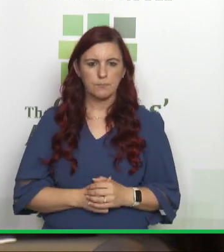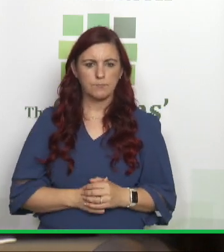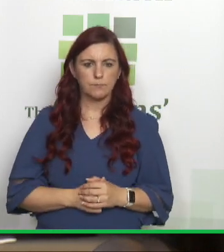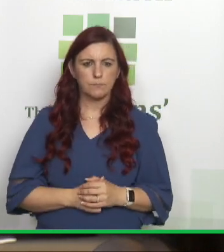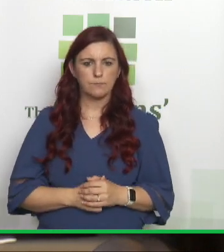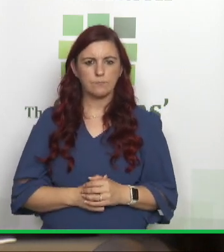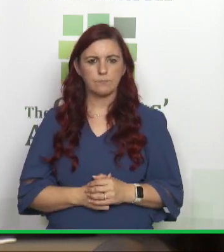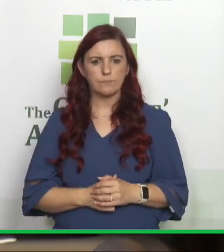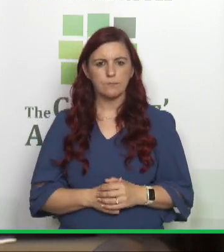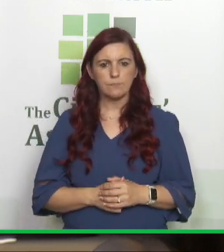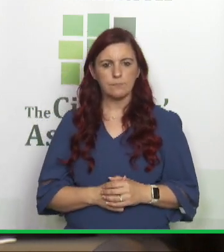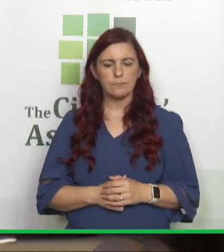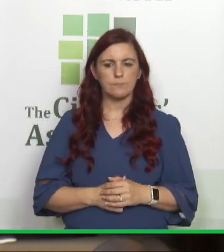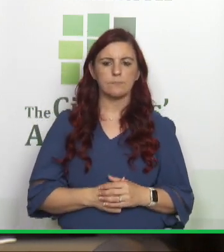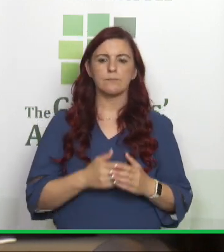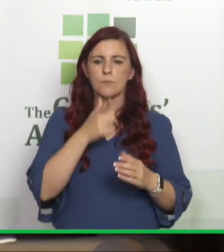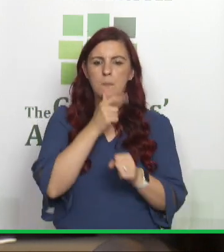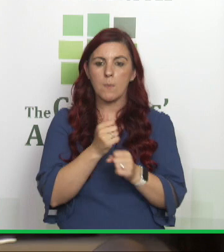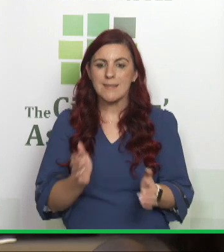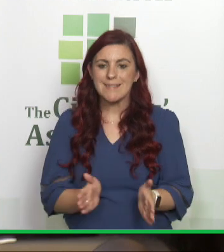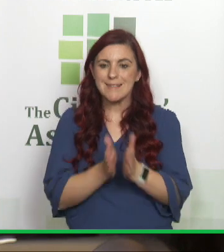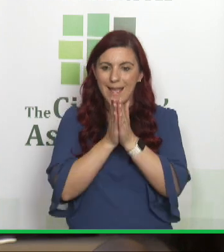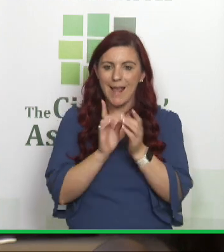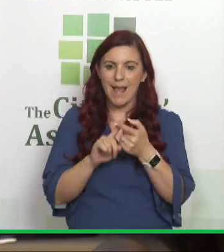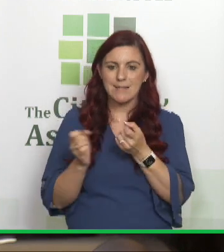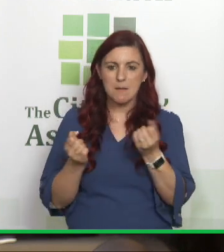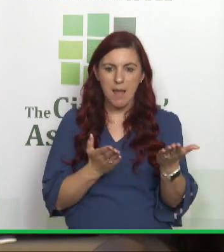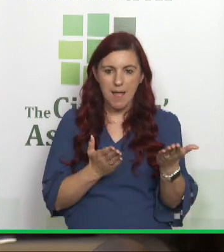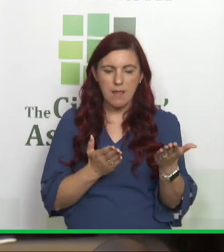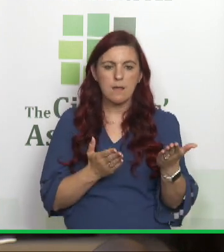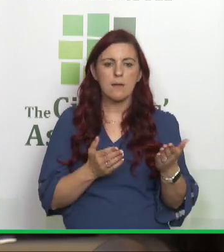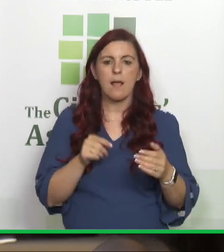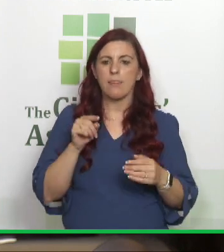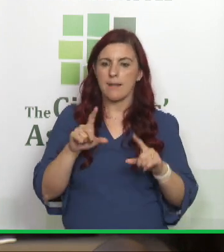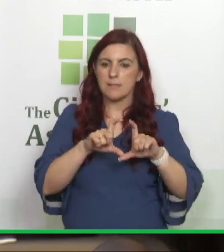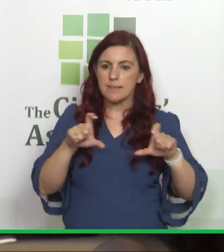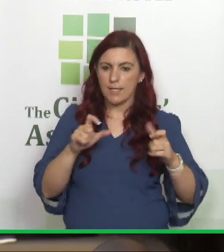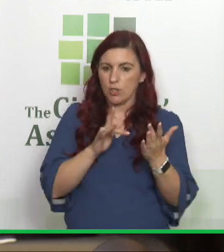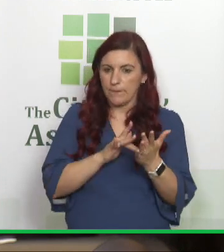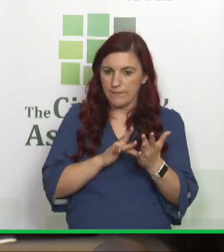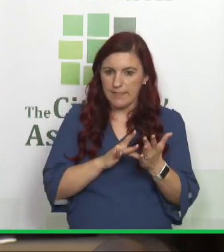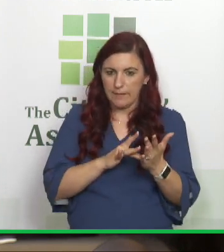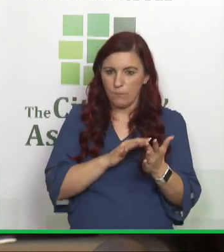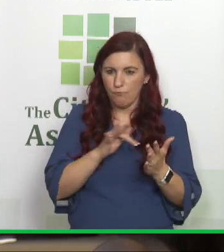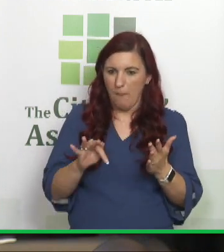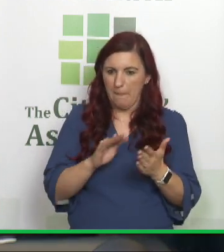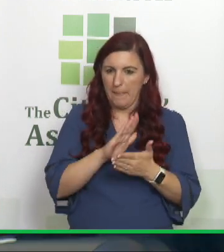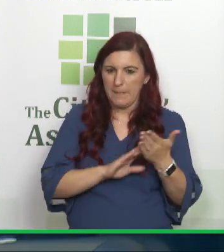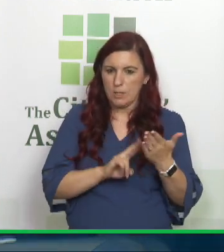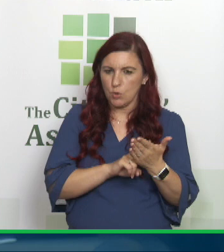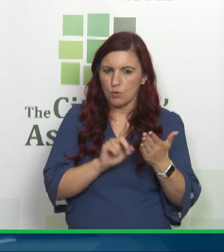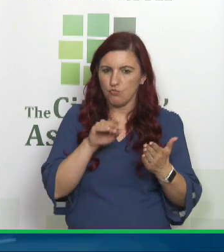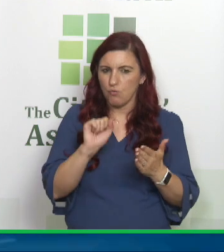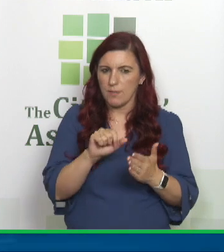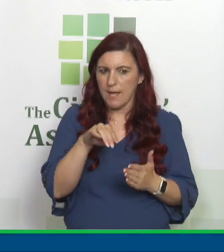I'll now move on to sale and supply. Possession for sale or supply is outlined in Section 15 of the Misuse of Drugs Act.